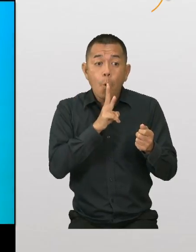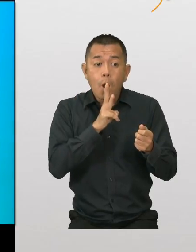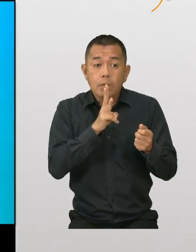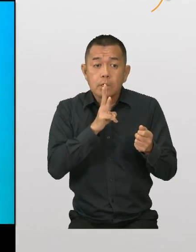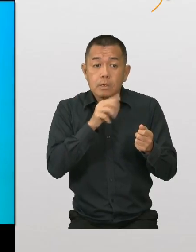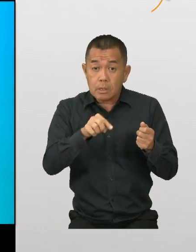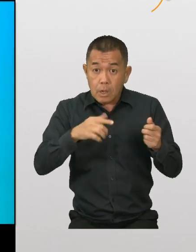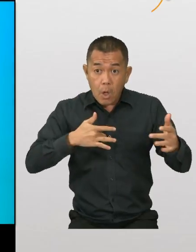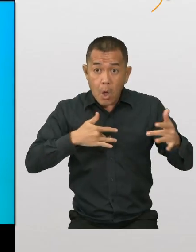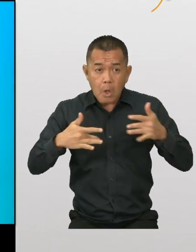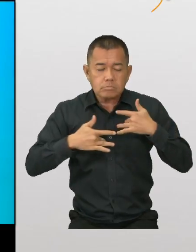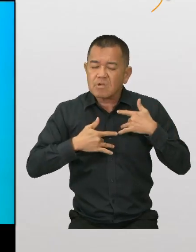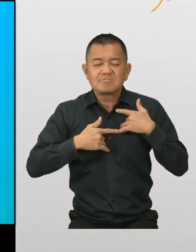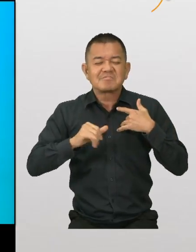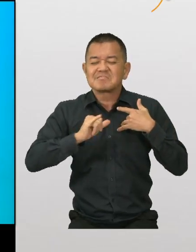not changed.